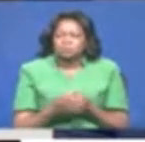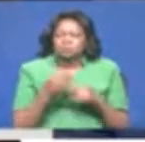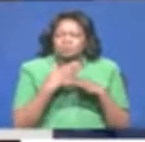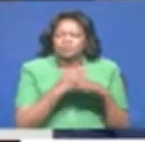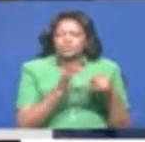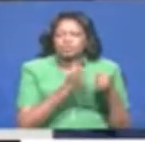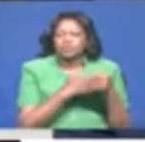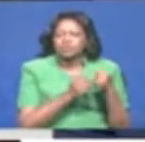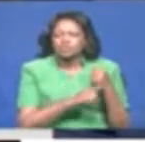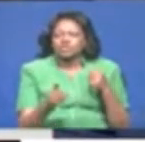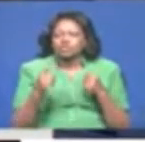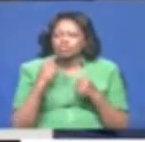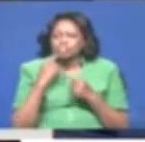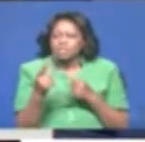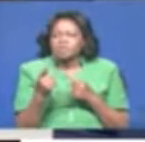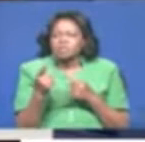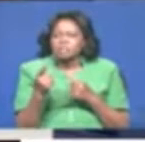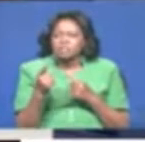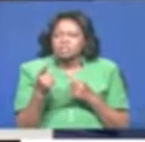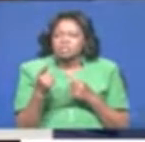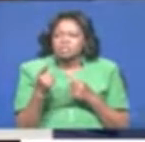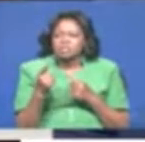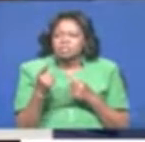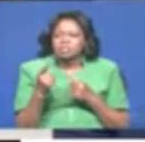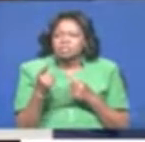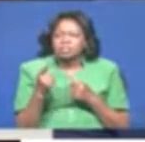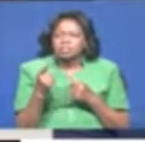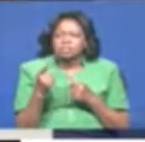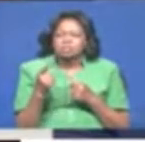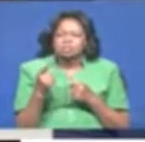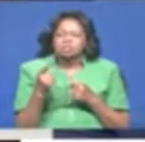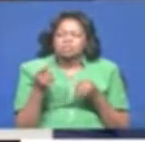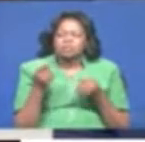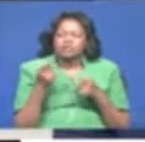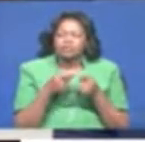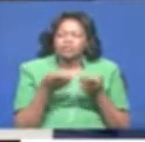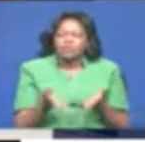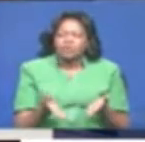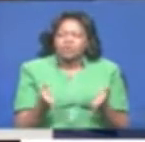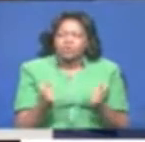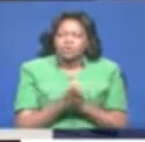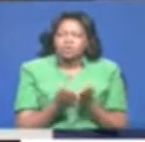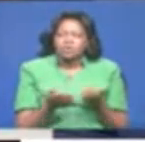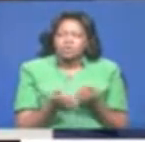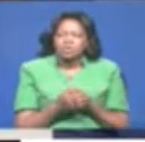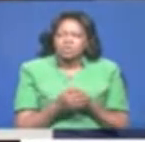and 100 shillings with immediate effect, and